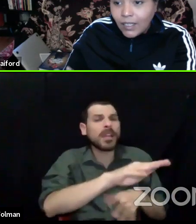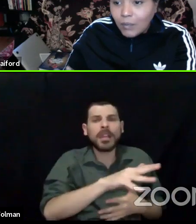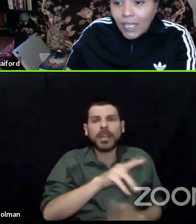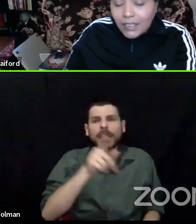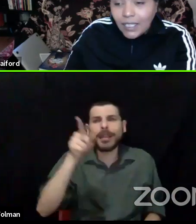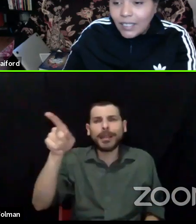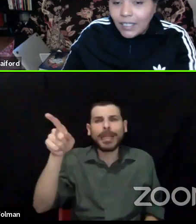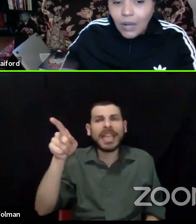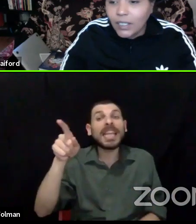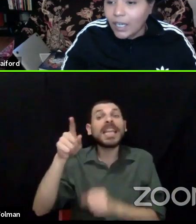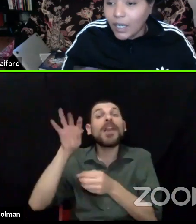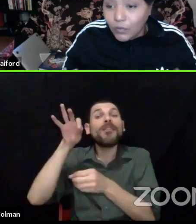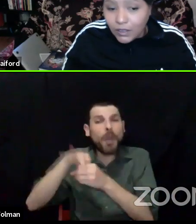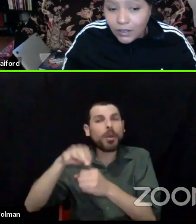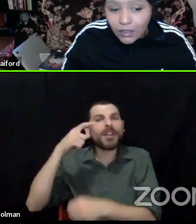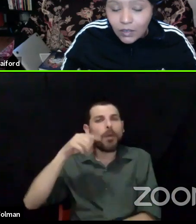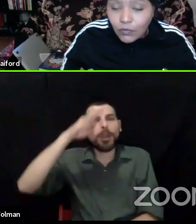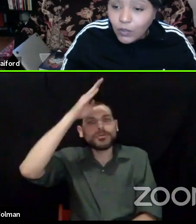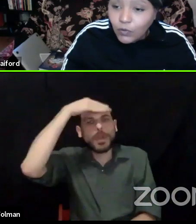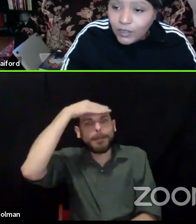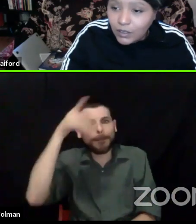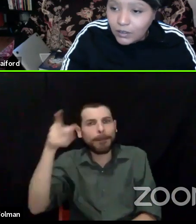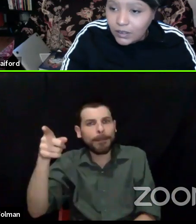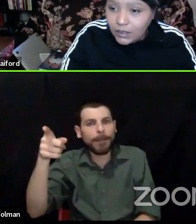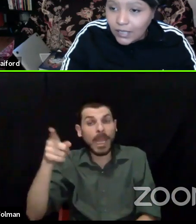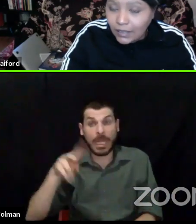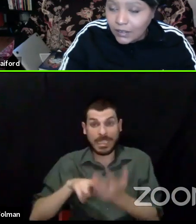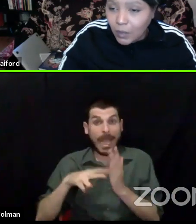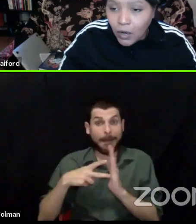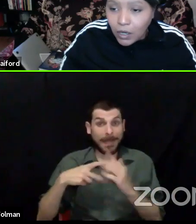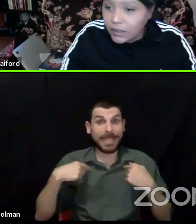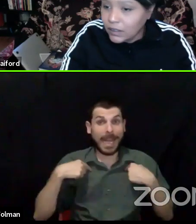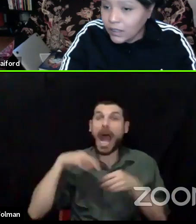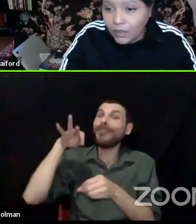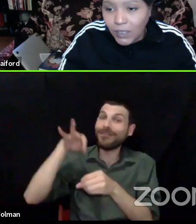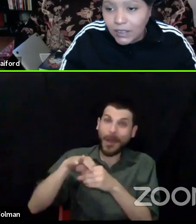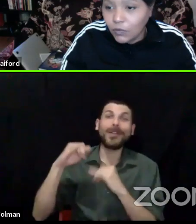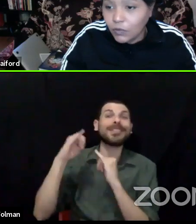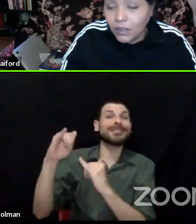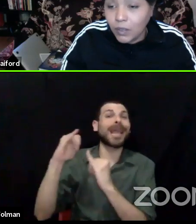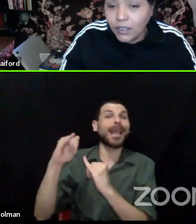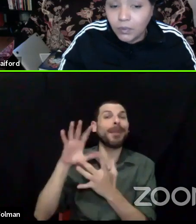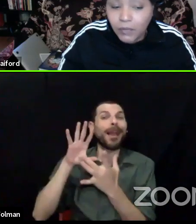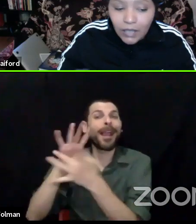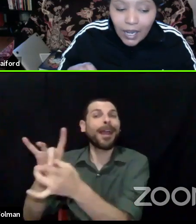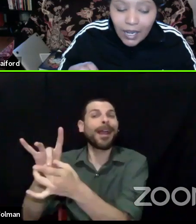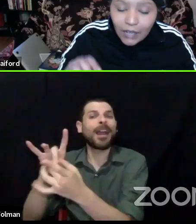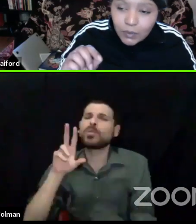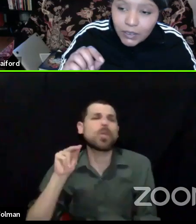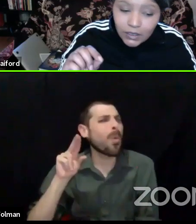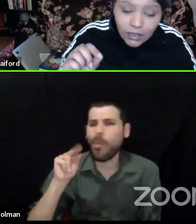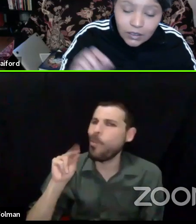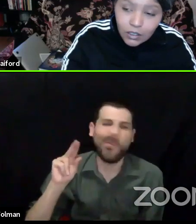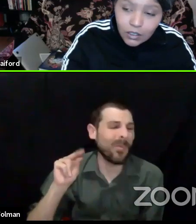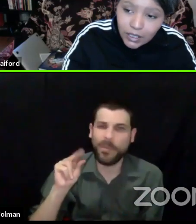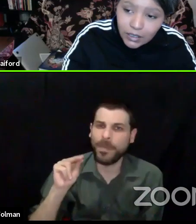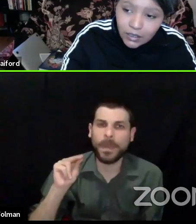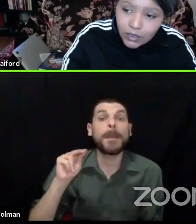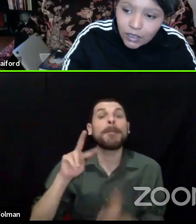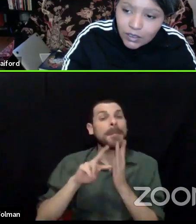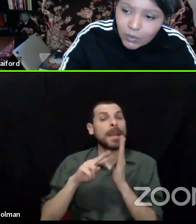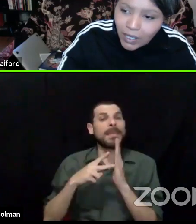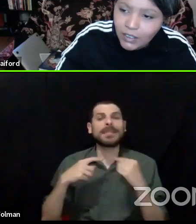And I'm not saying that I would ever vote for those, that party, connect myself with the party, but I have to be a